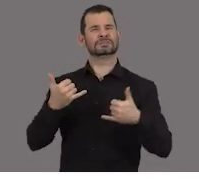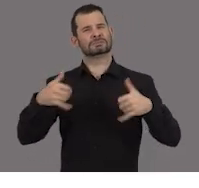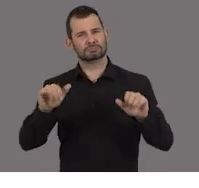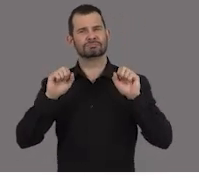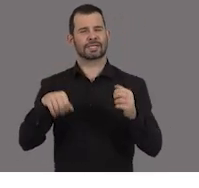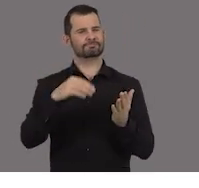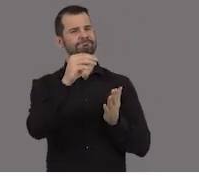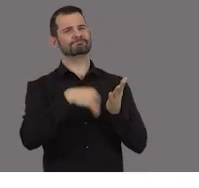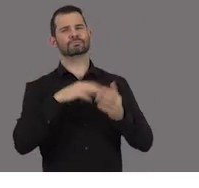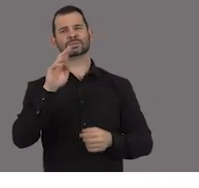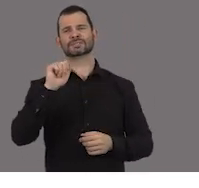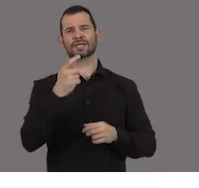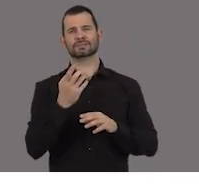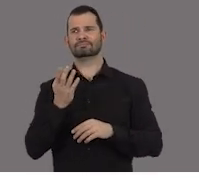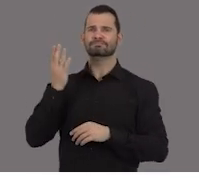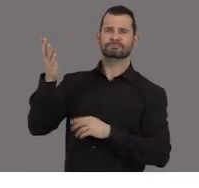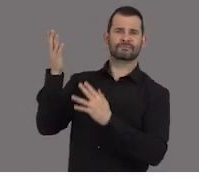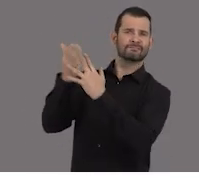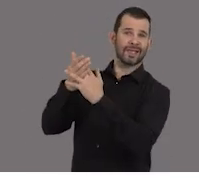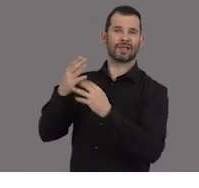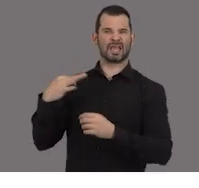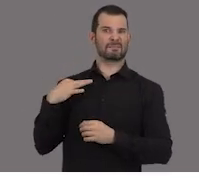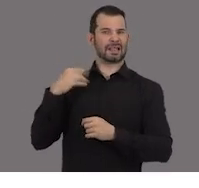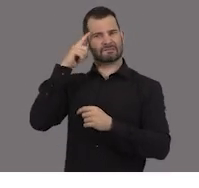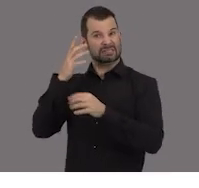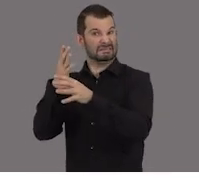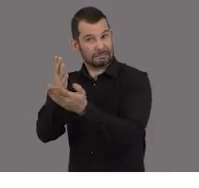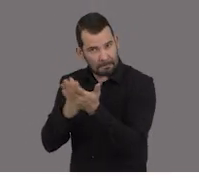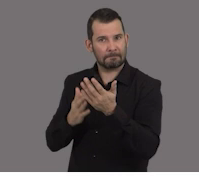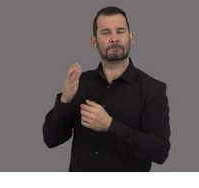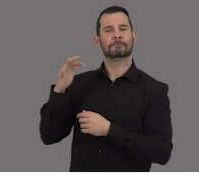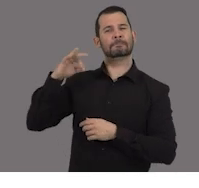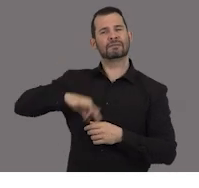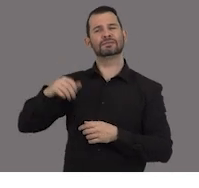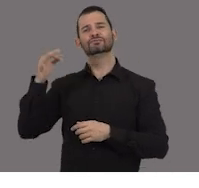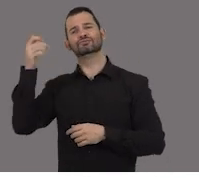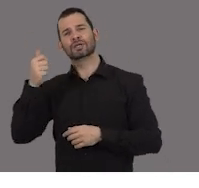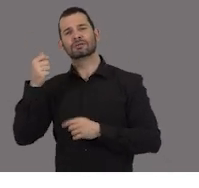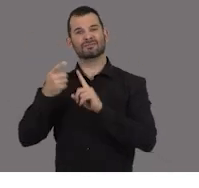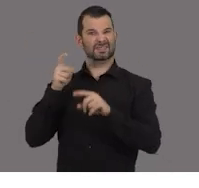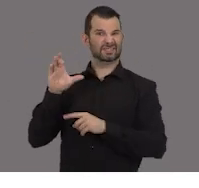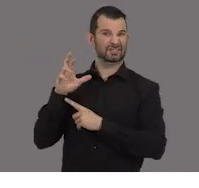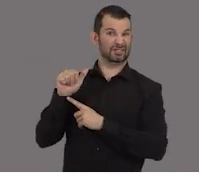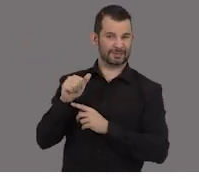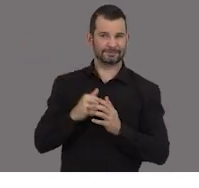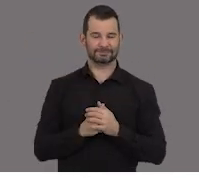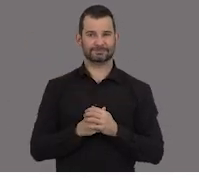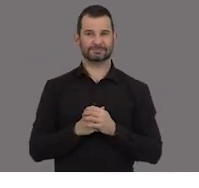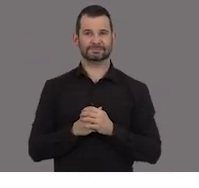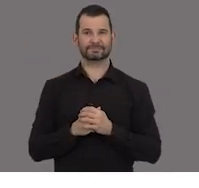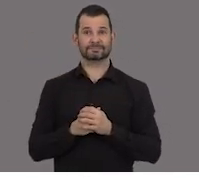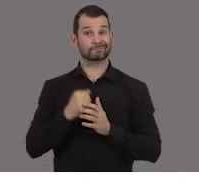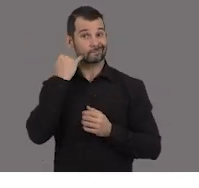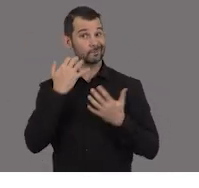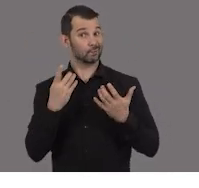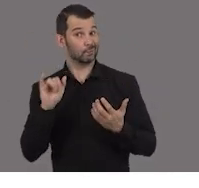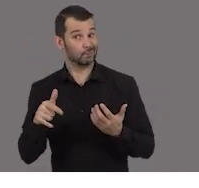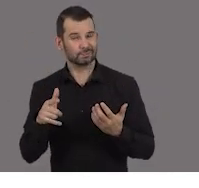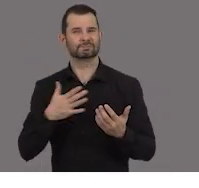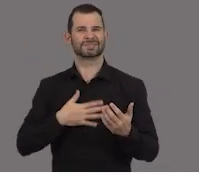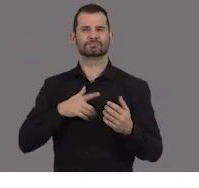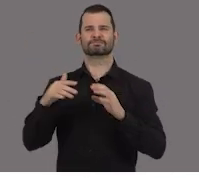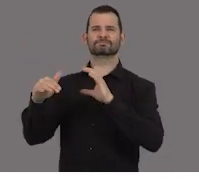eligibility criteria for a SIN, you can still do your taxes and apply for some benefits and credits with the